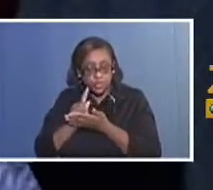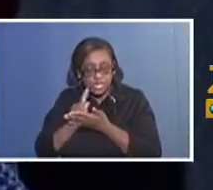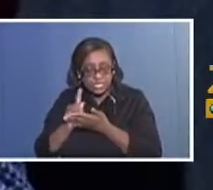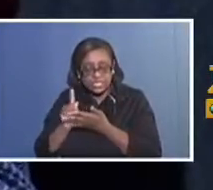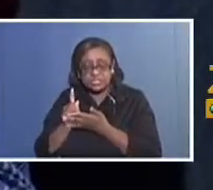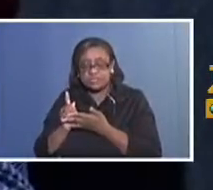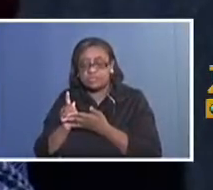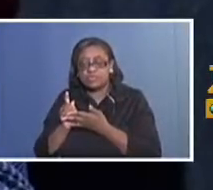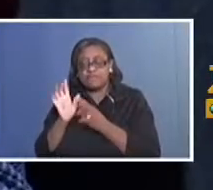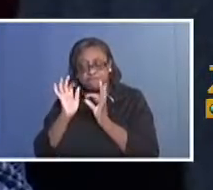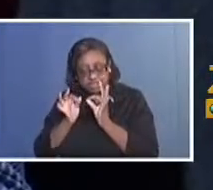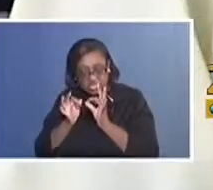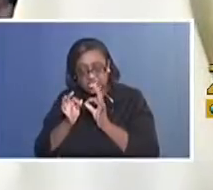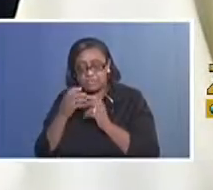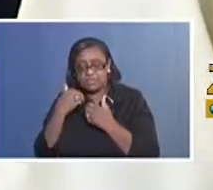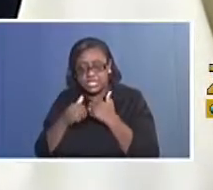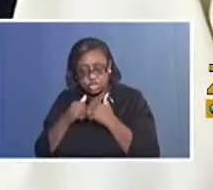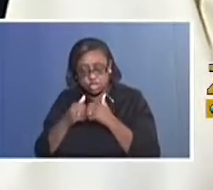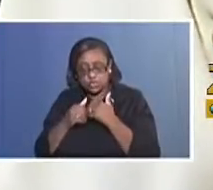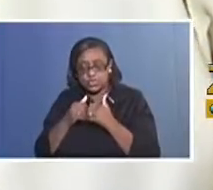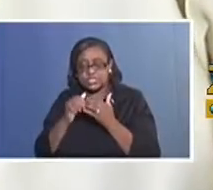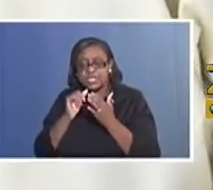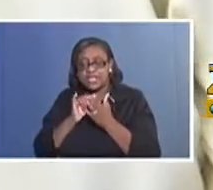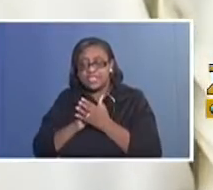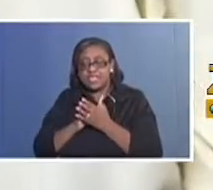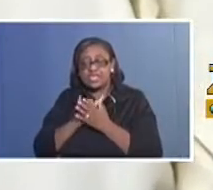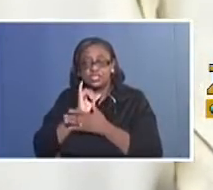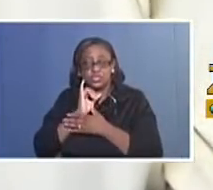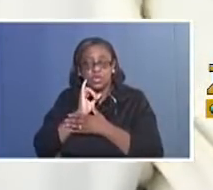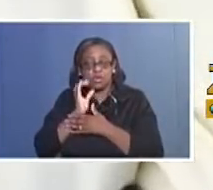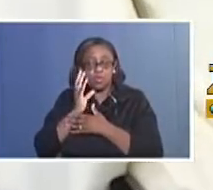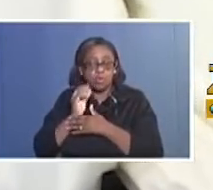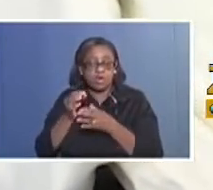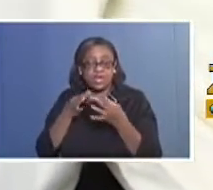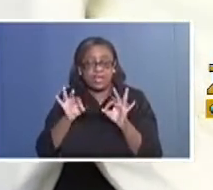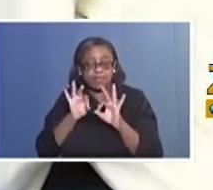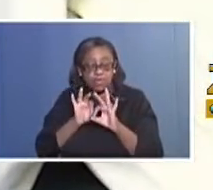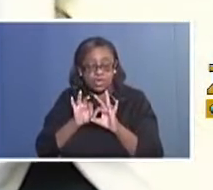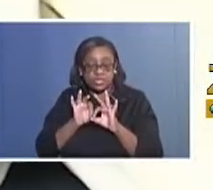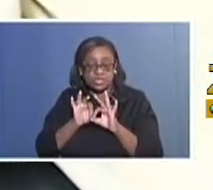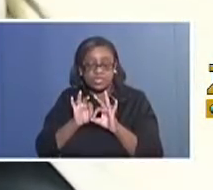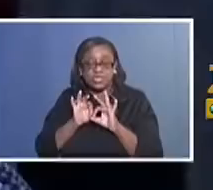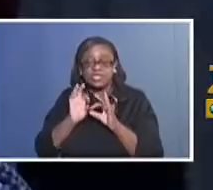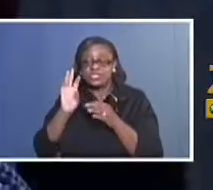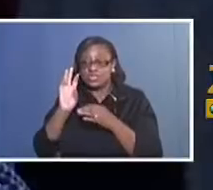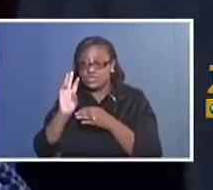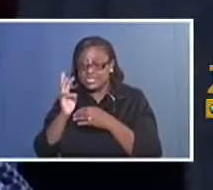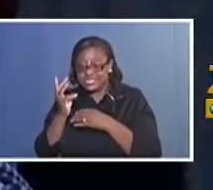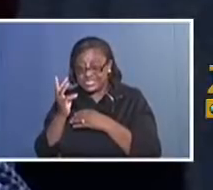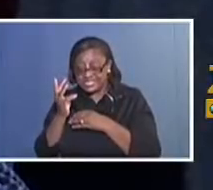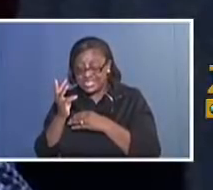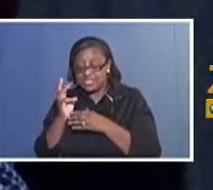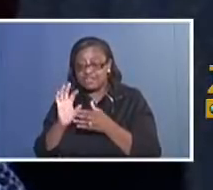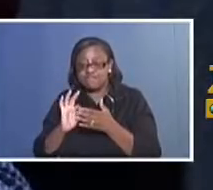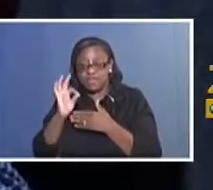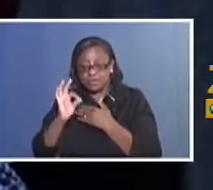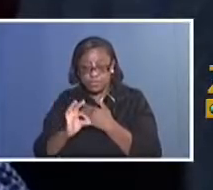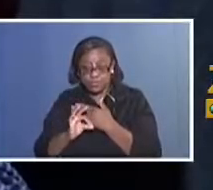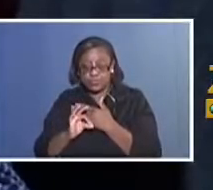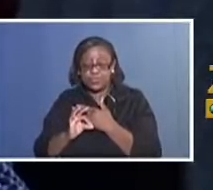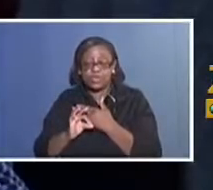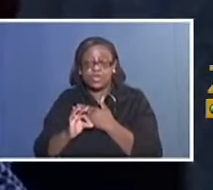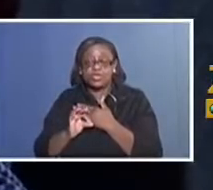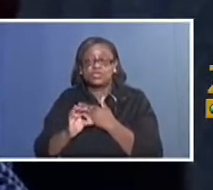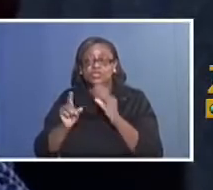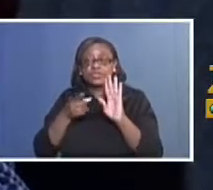some issues that we thought were very, very important. As early as the 16th, we're going to be getting back together for the